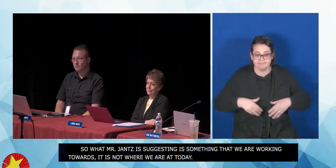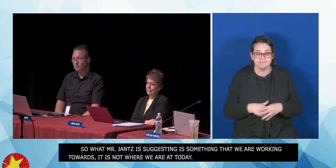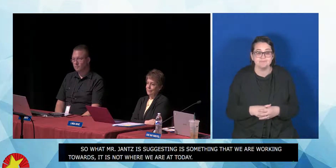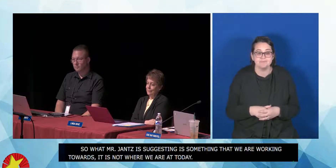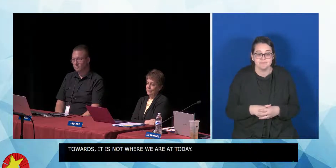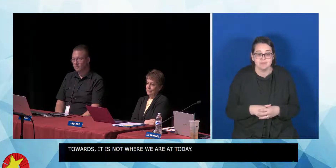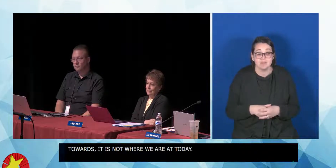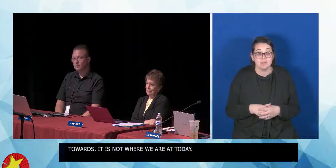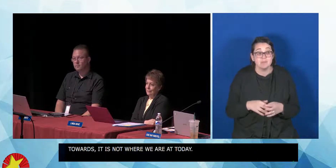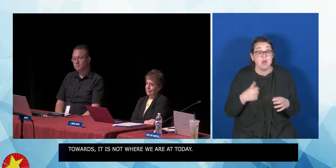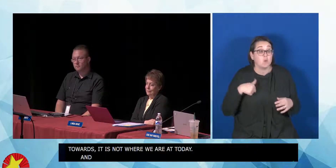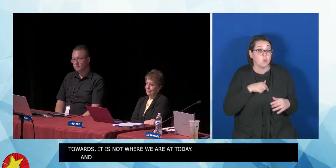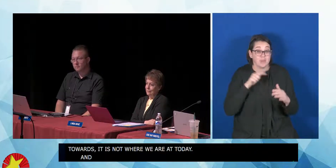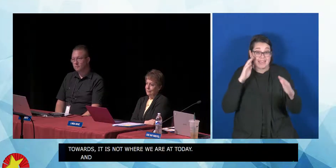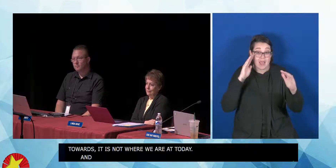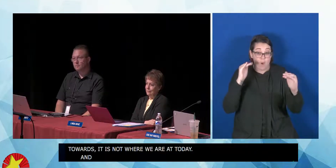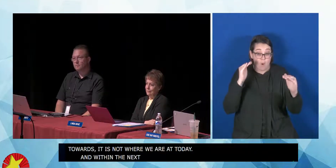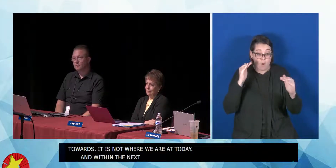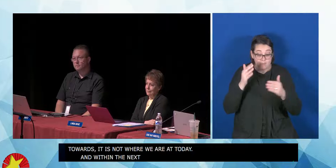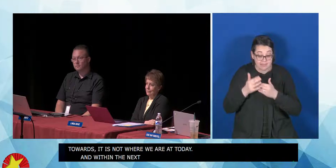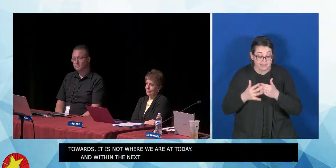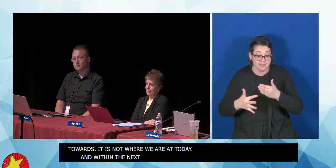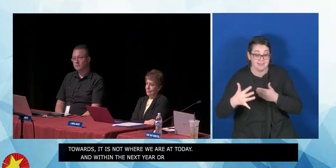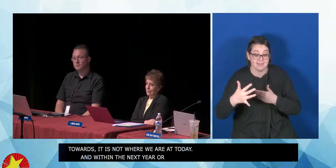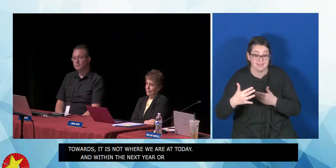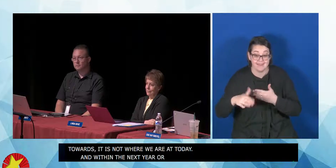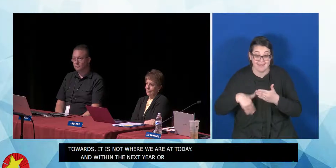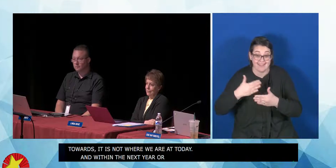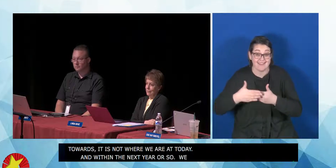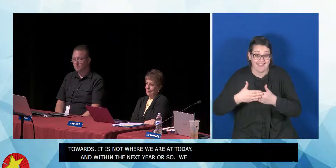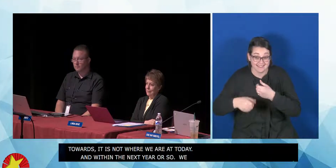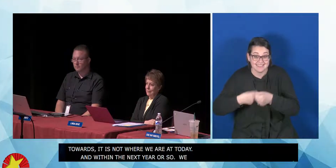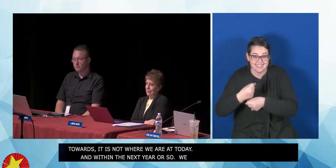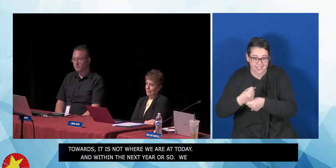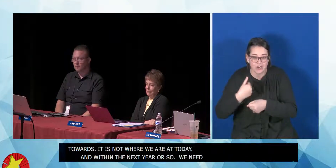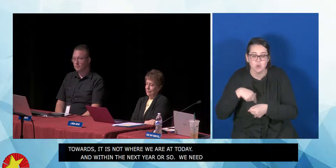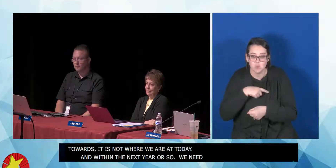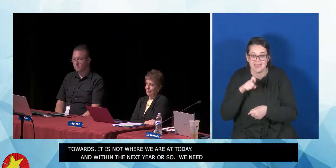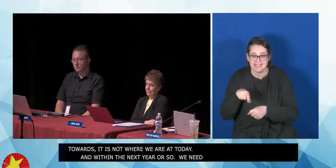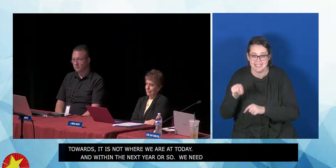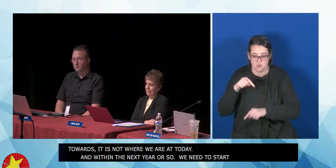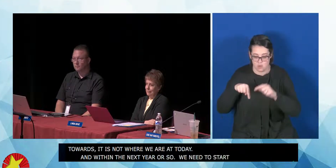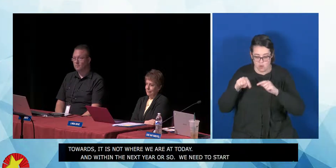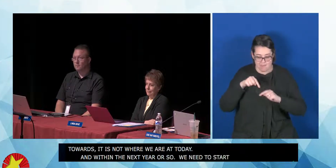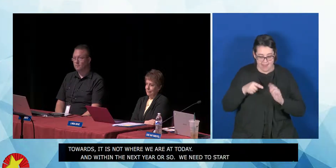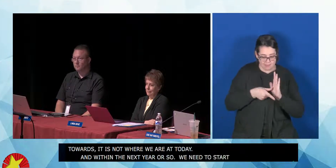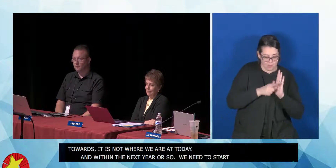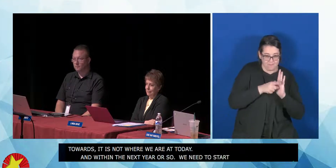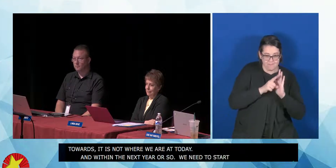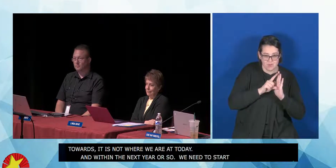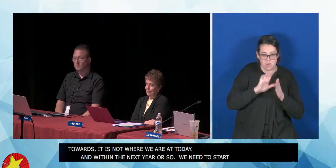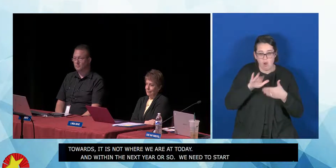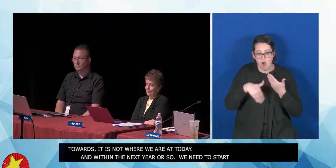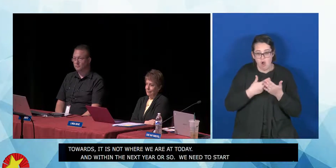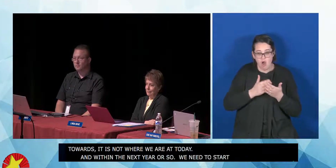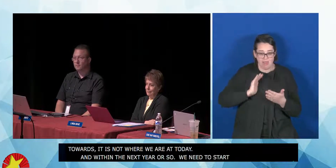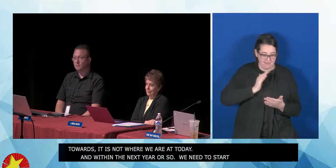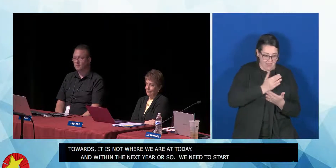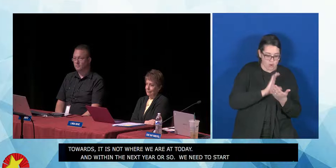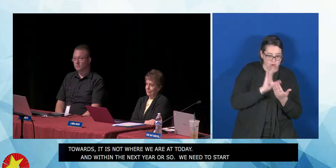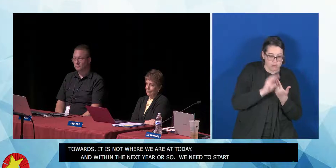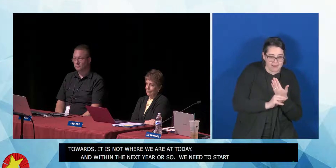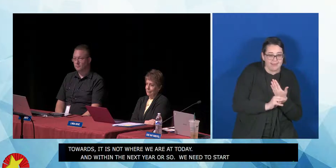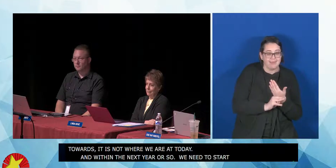Within the next year or so, we need to start revisiting the entire curriculum model that we